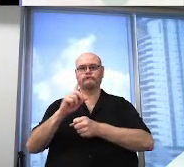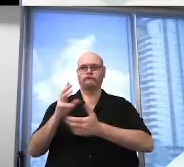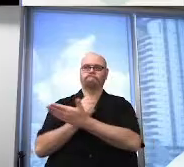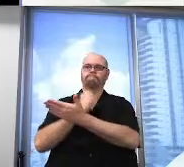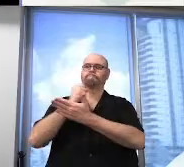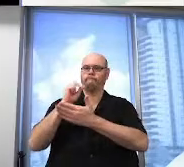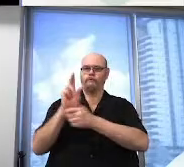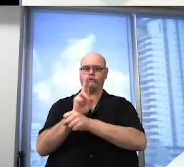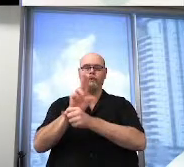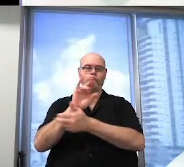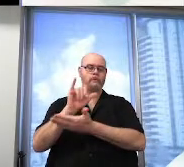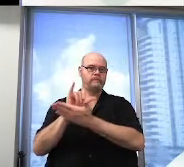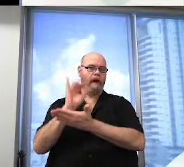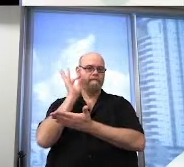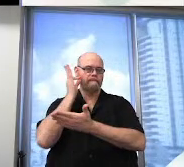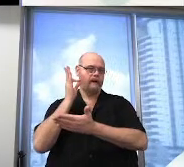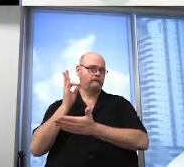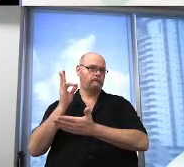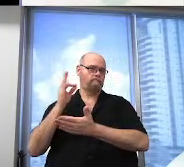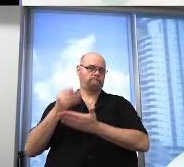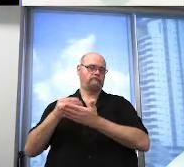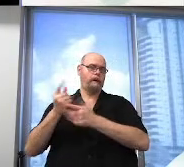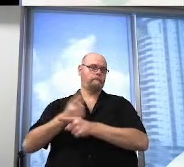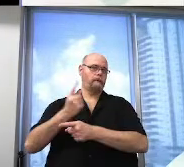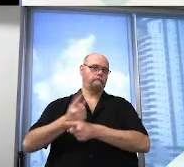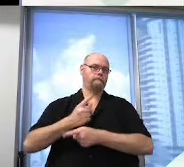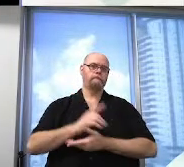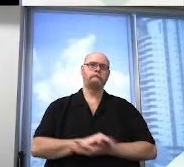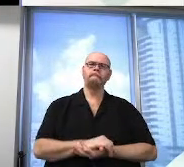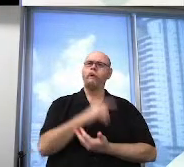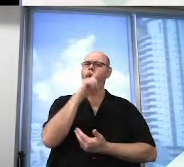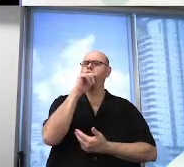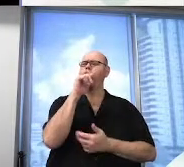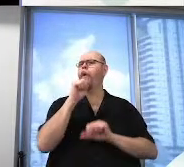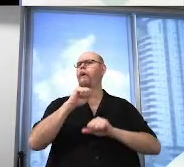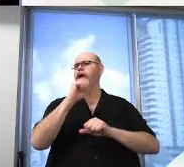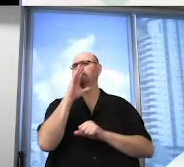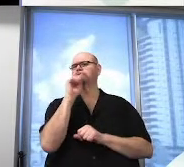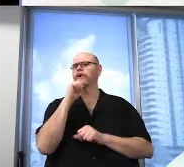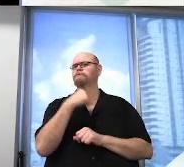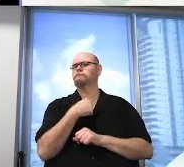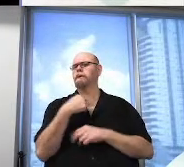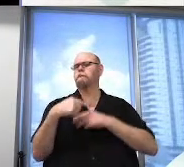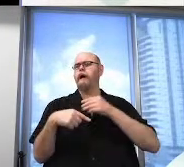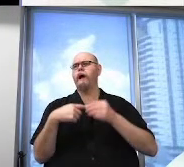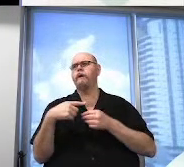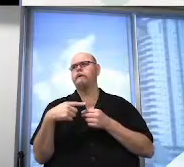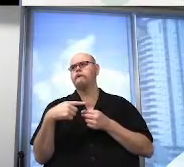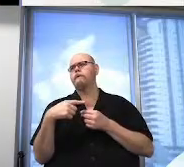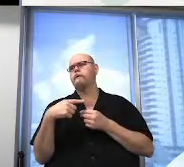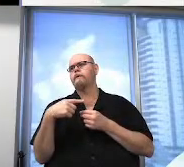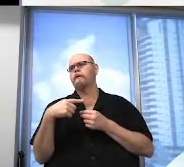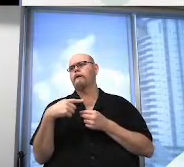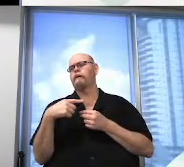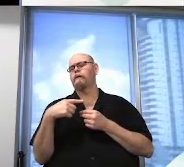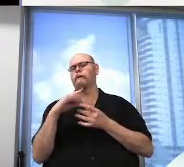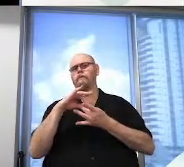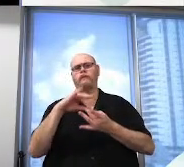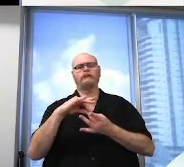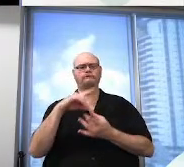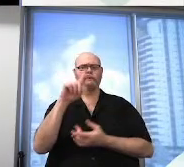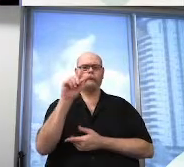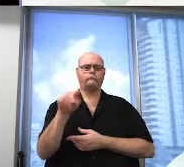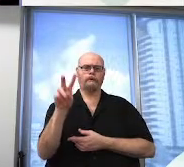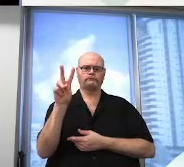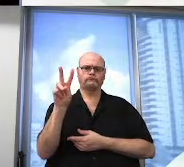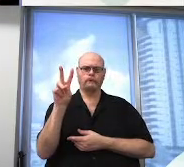of that federal funding. Okay. Can you talk to me, or who can talk to me about, with